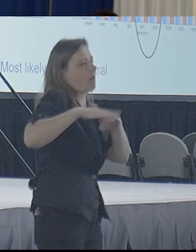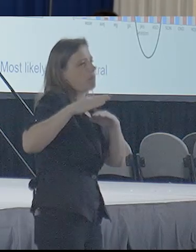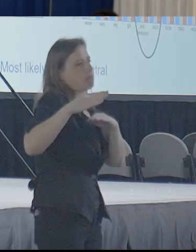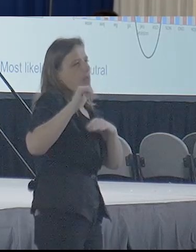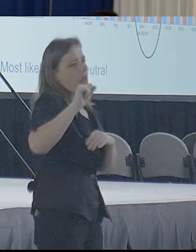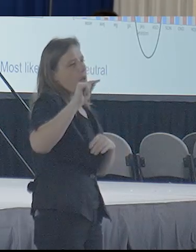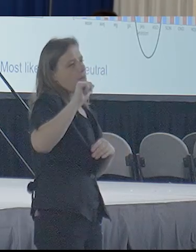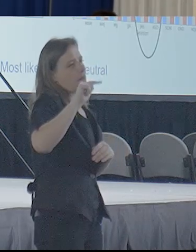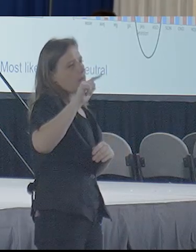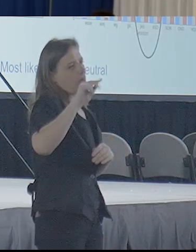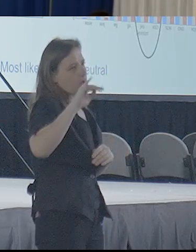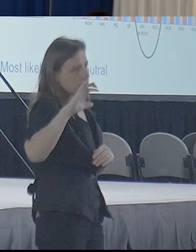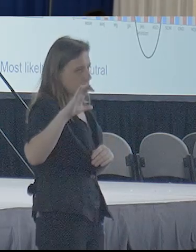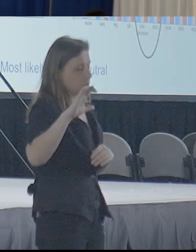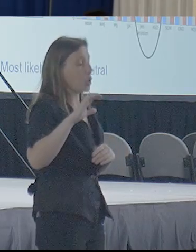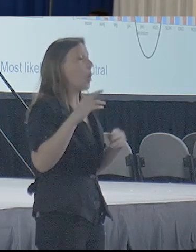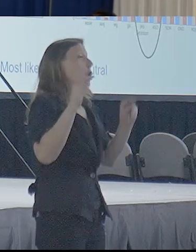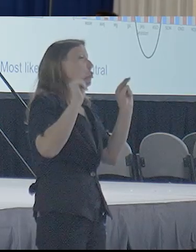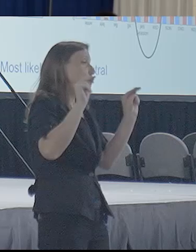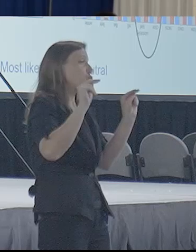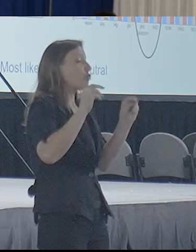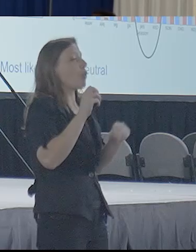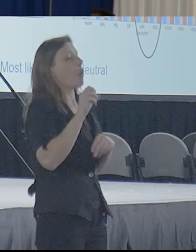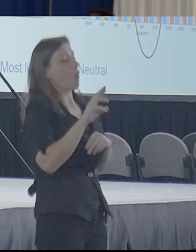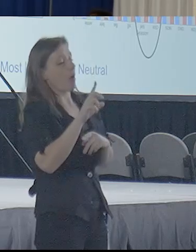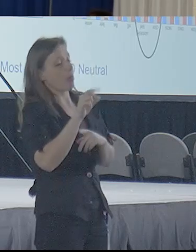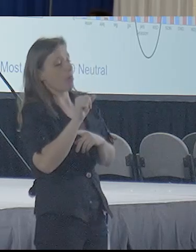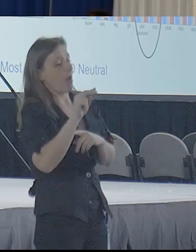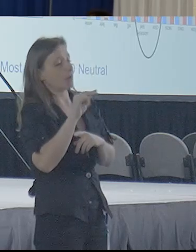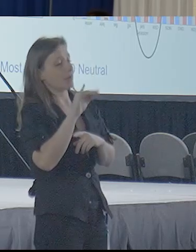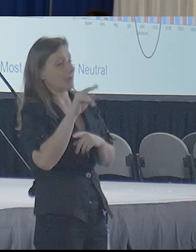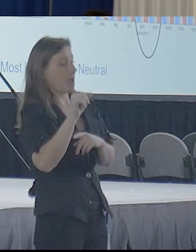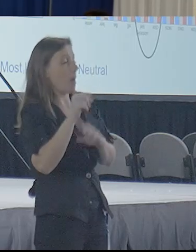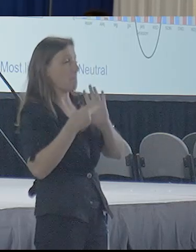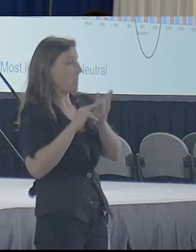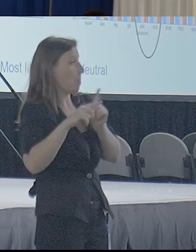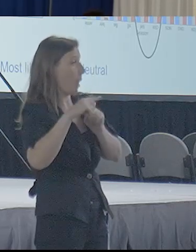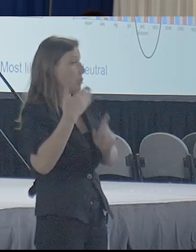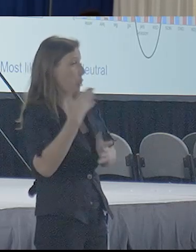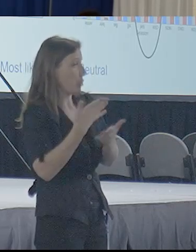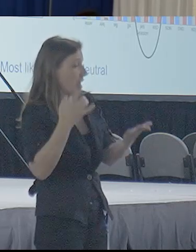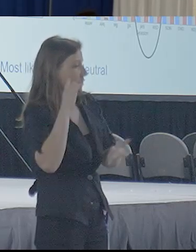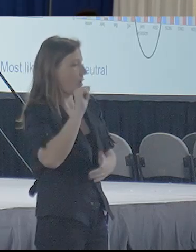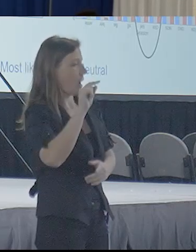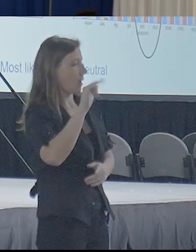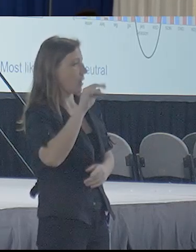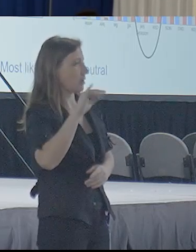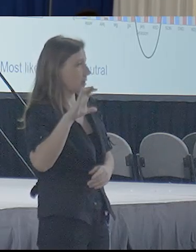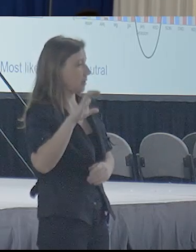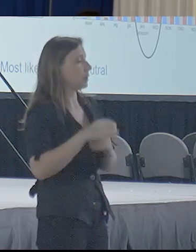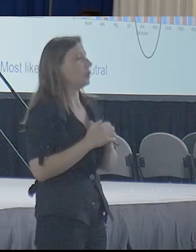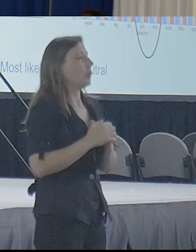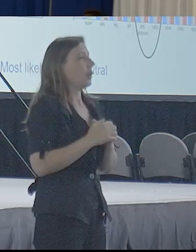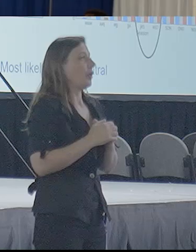So neutral or La Nina is a positive for development in the Atlantic. So the only thing that could slow down our season